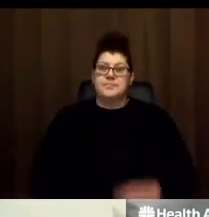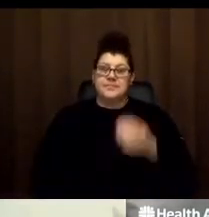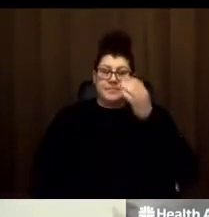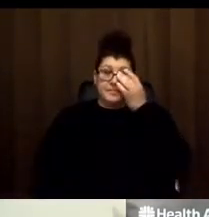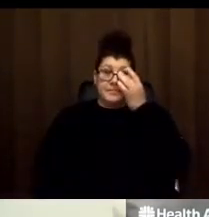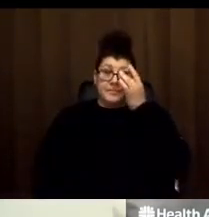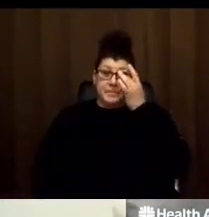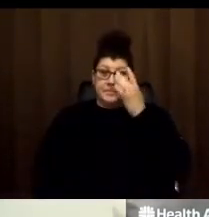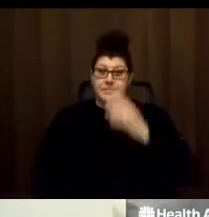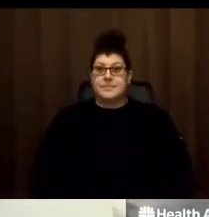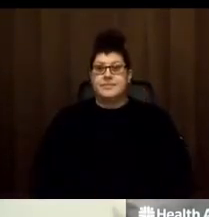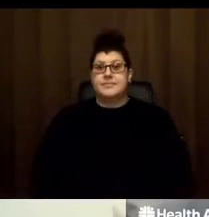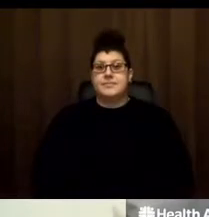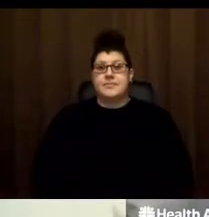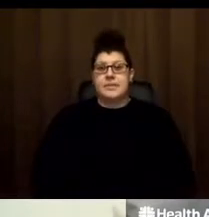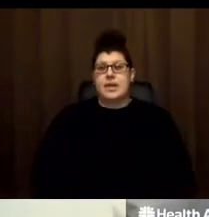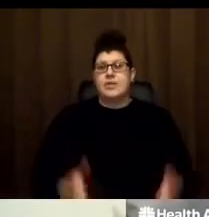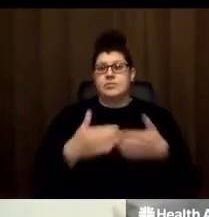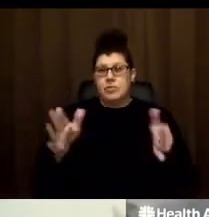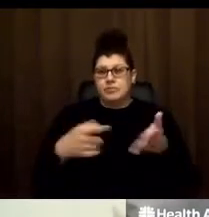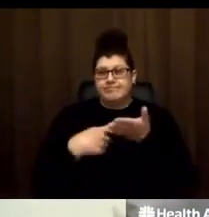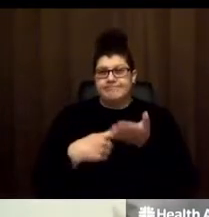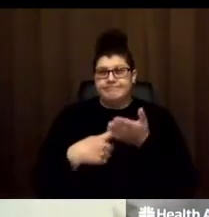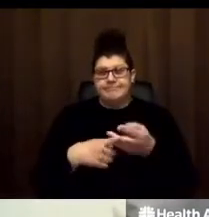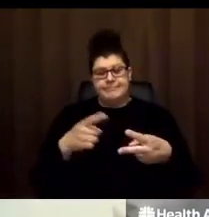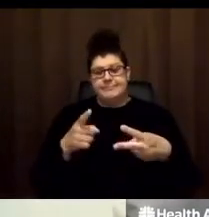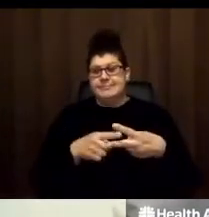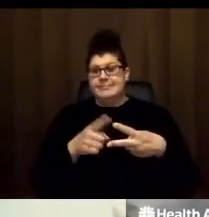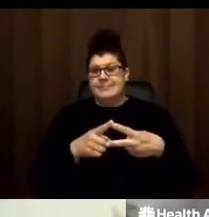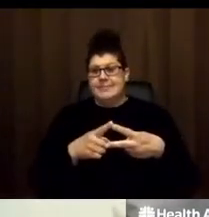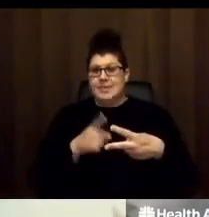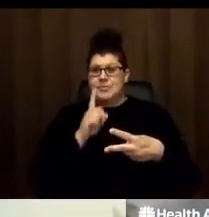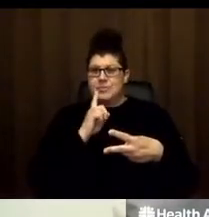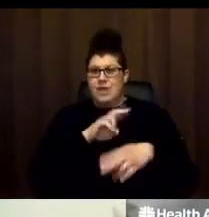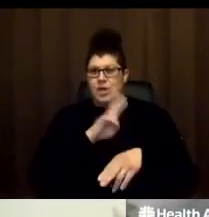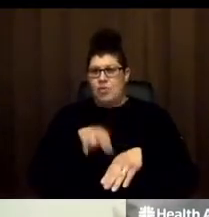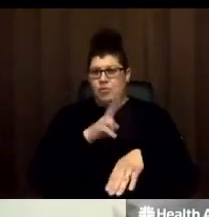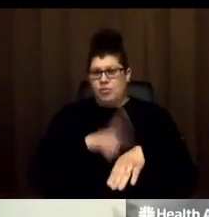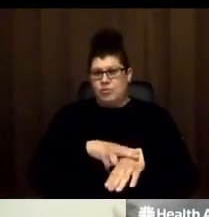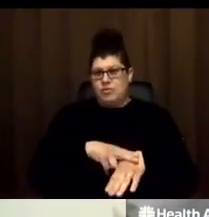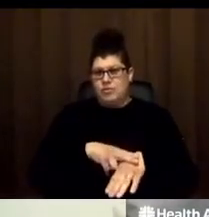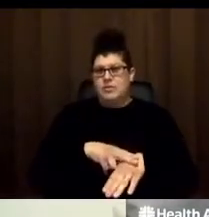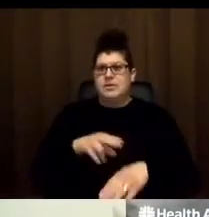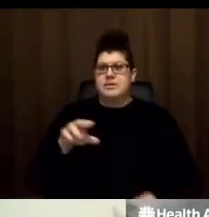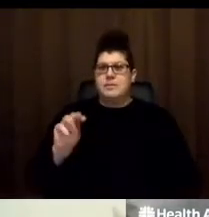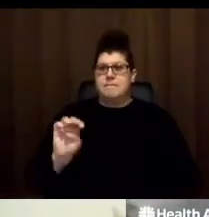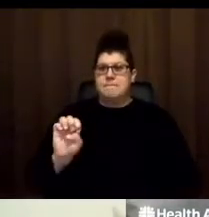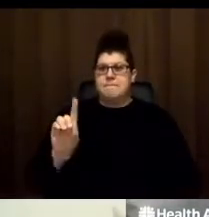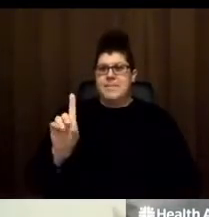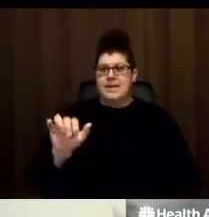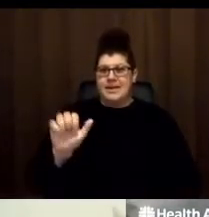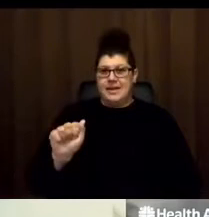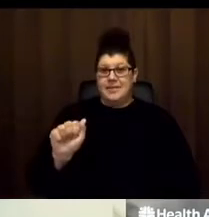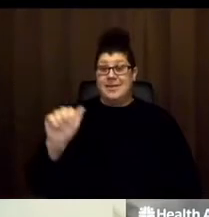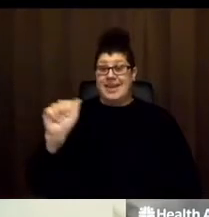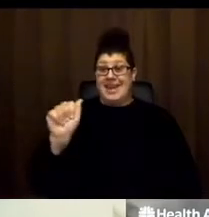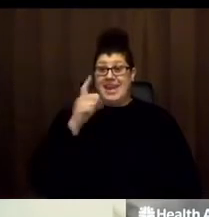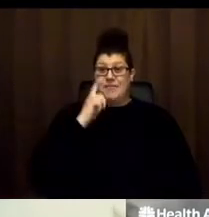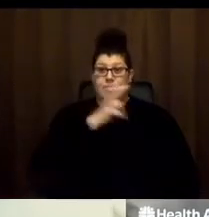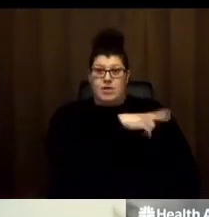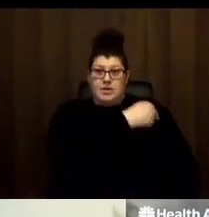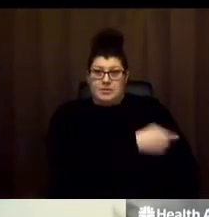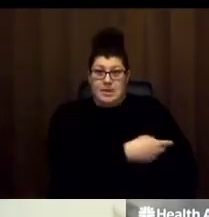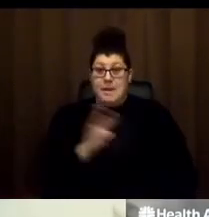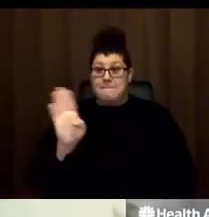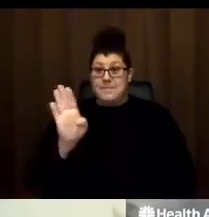So just a quick overview of option one. It's basically Original Medicare. It includes Part A, your hospital coverage, Part B, your doctor